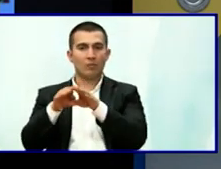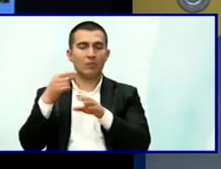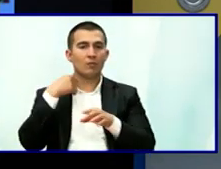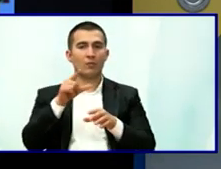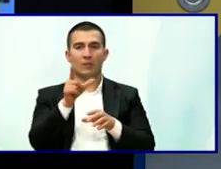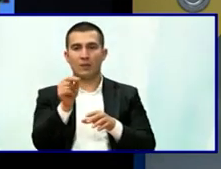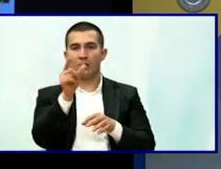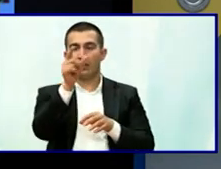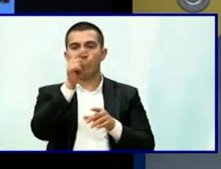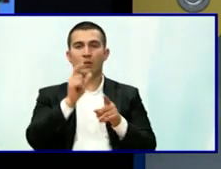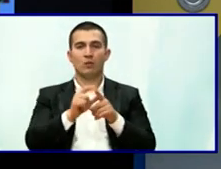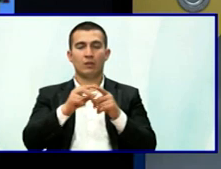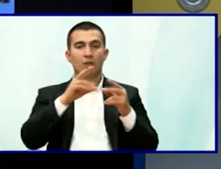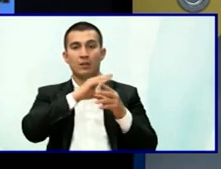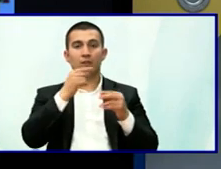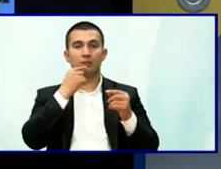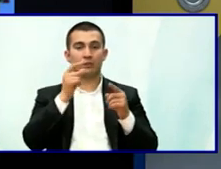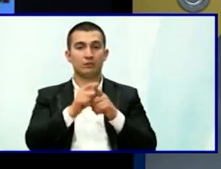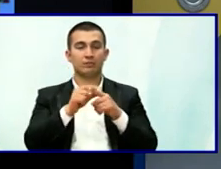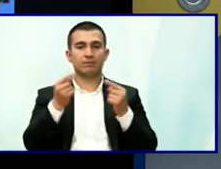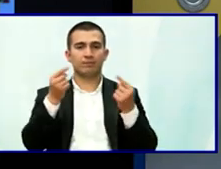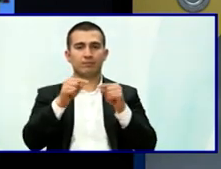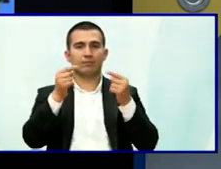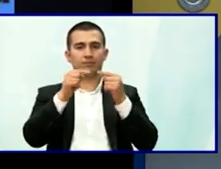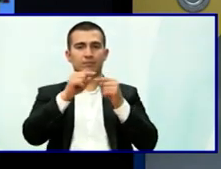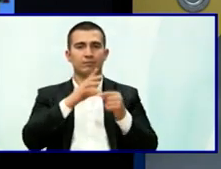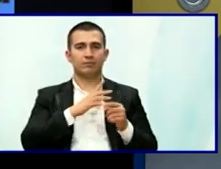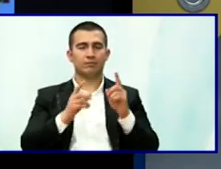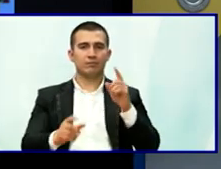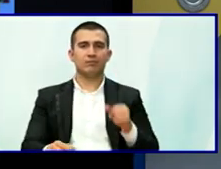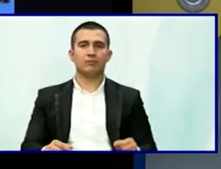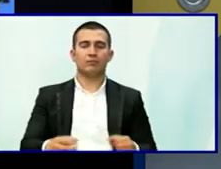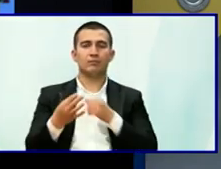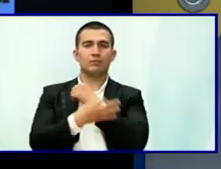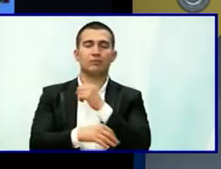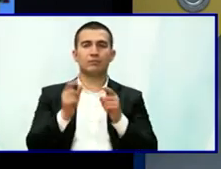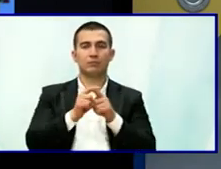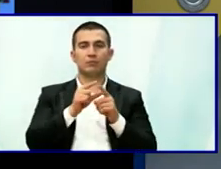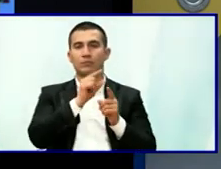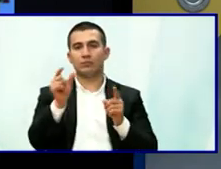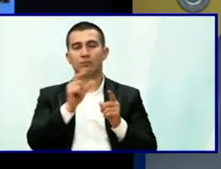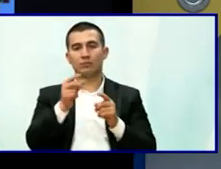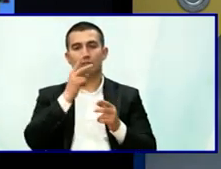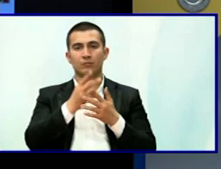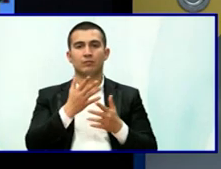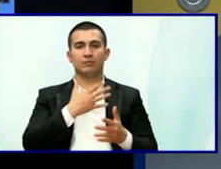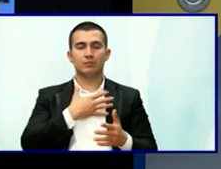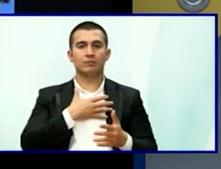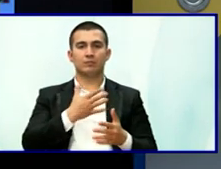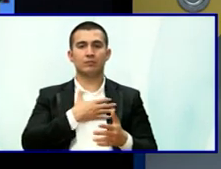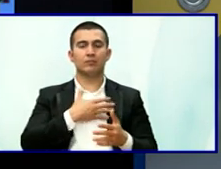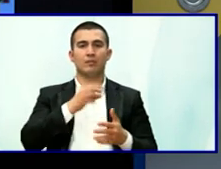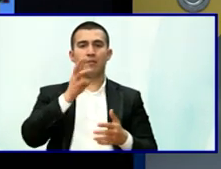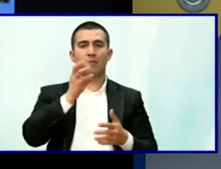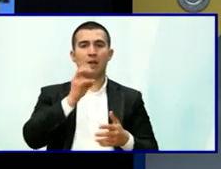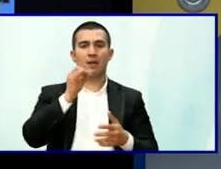juft qator bilan toq qator, ya'ni satrlar o'zaro qofiyalangan. Oxirgi baytimizga diqqat bilan qaranglar. Manim so'zlari